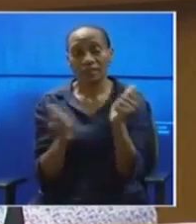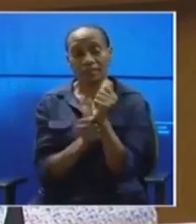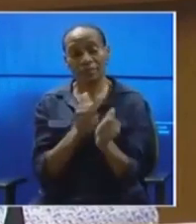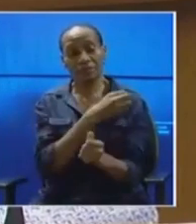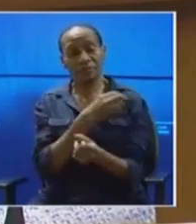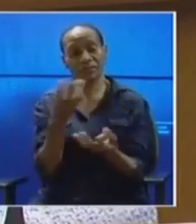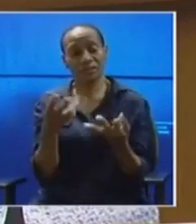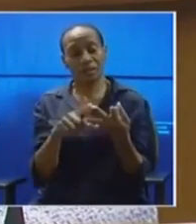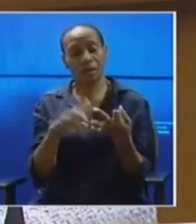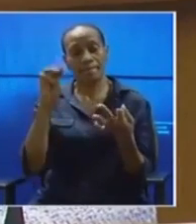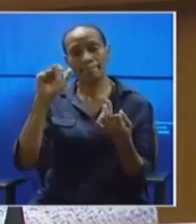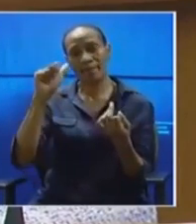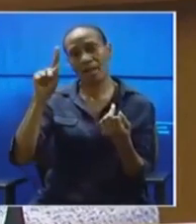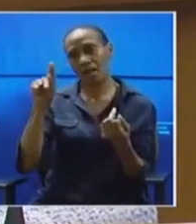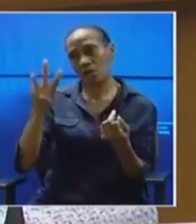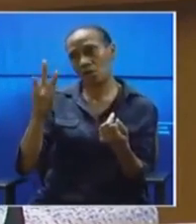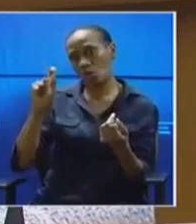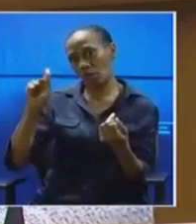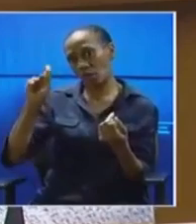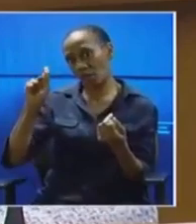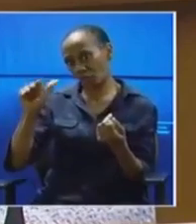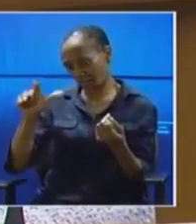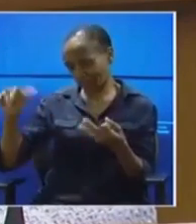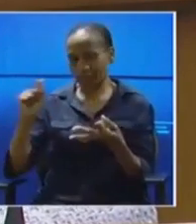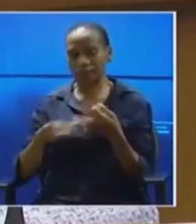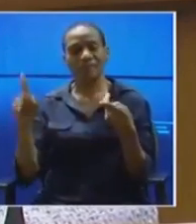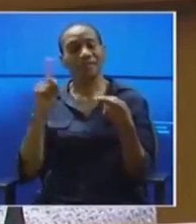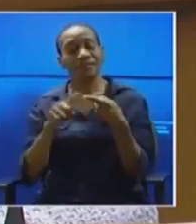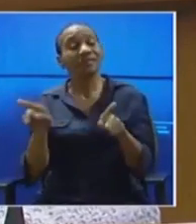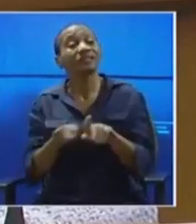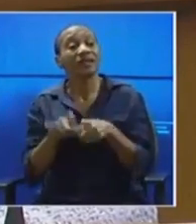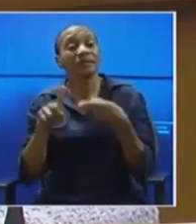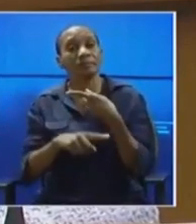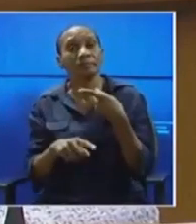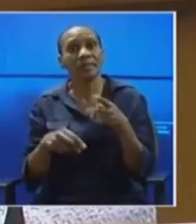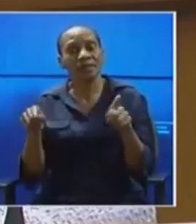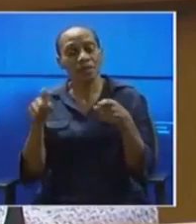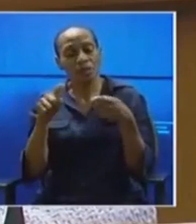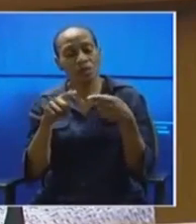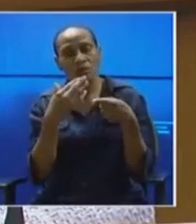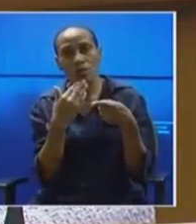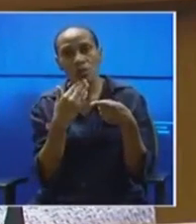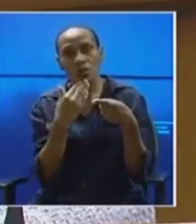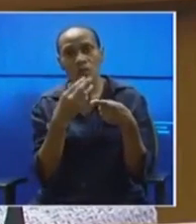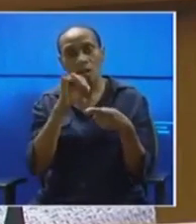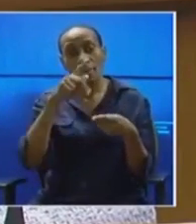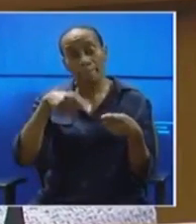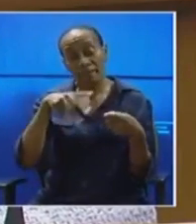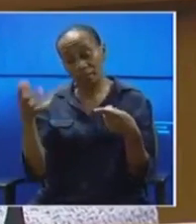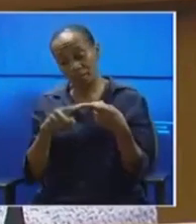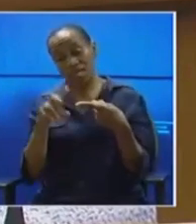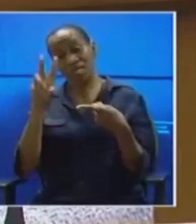Thabang Makwetla. I challenge you a suspension, lifestyle store audit and investigation of MP Vincent